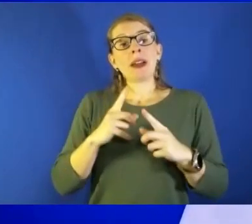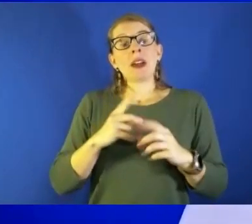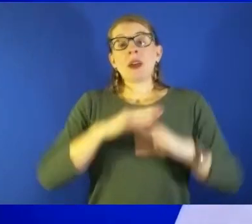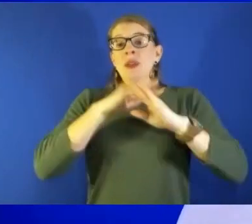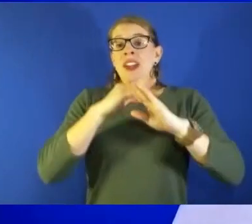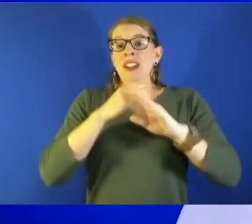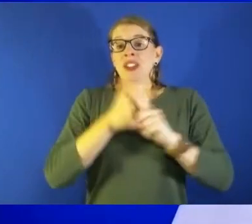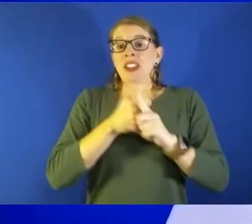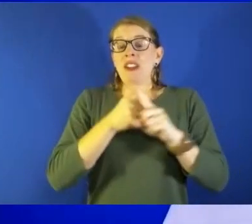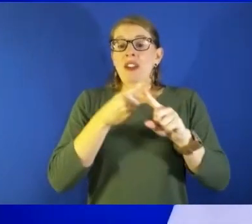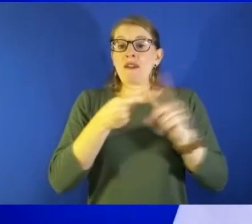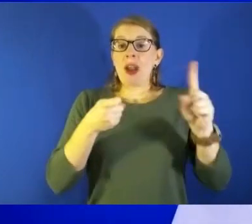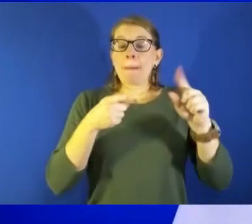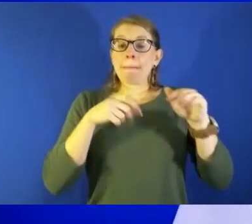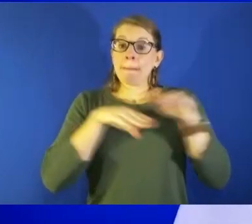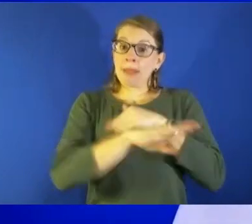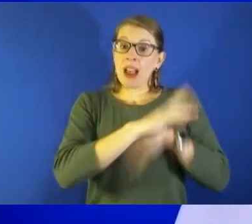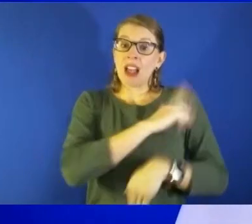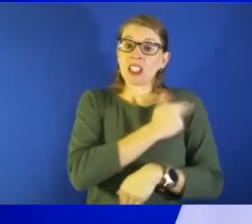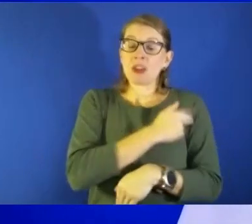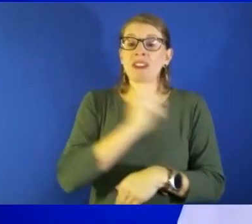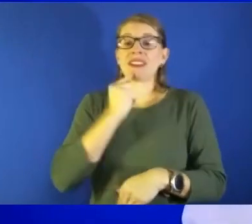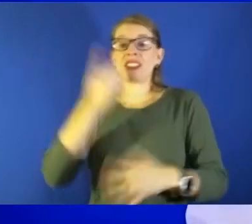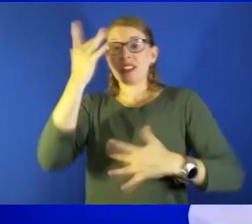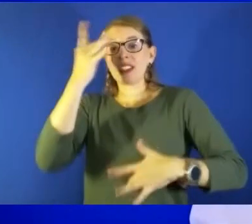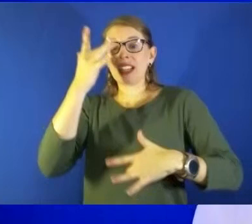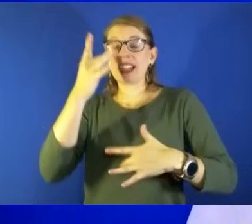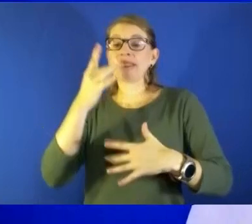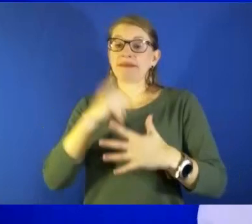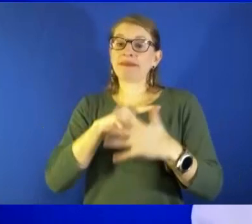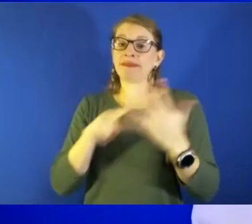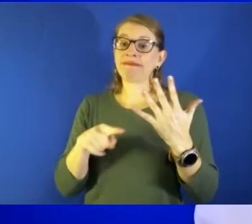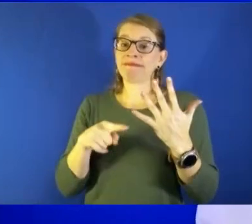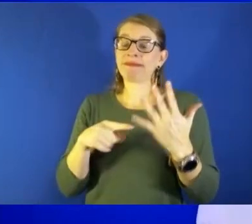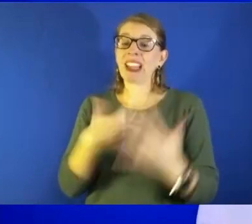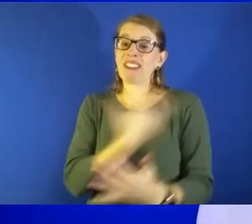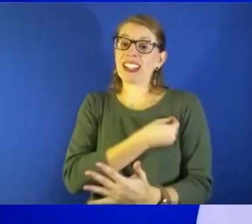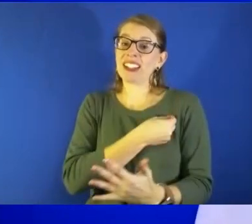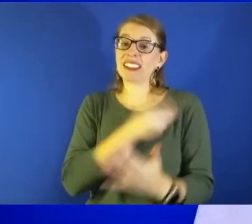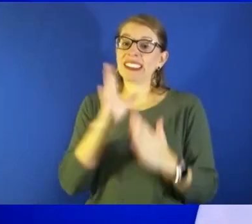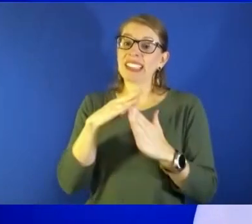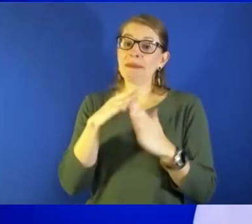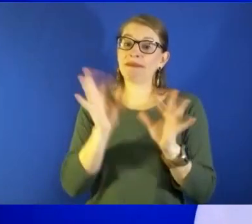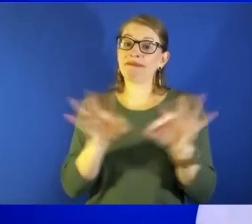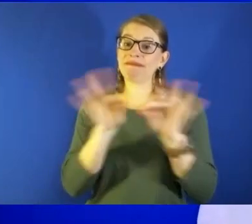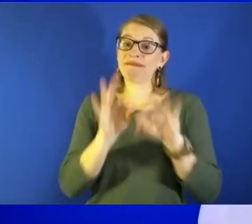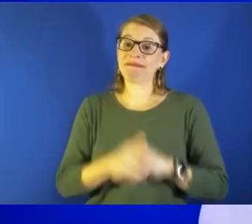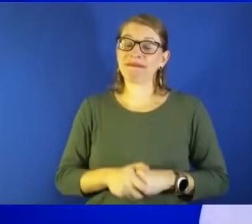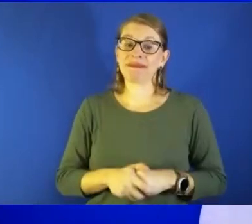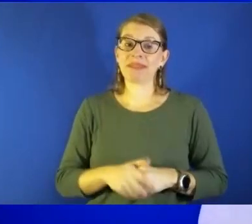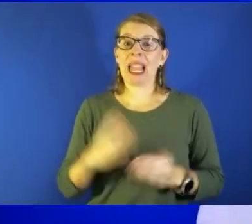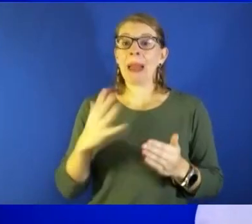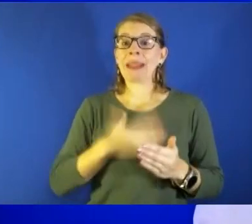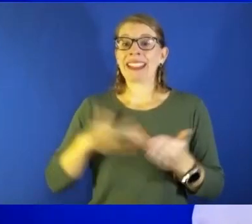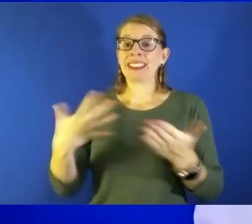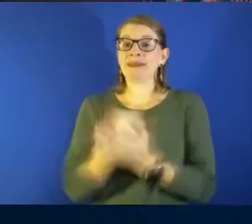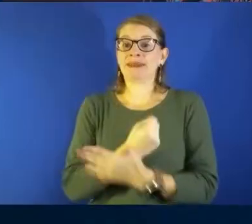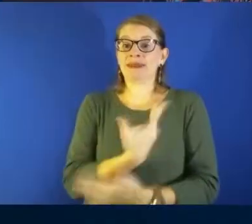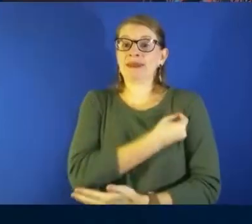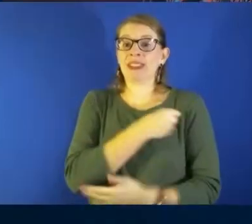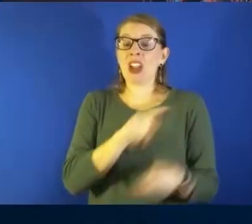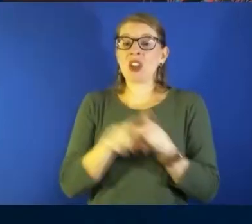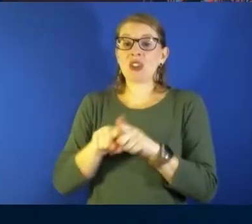disease, continues to be those preventive measures, especially vaccinations. So please go get vaccinated and go get screened for cancer. All